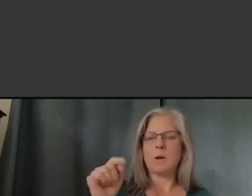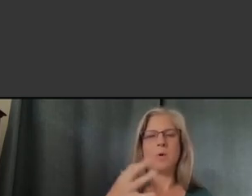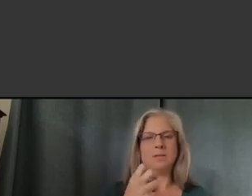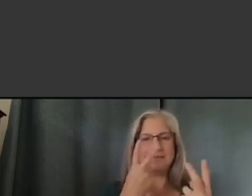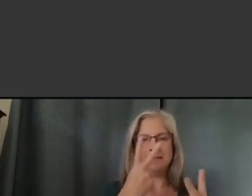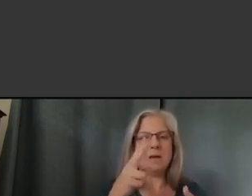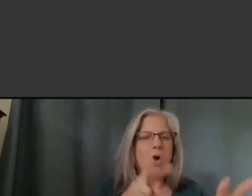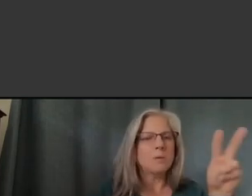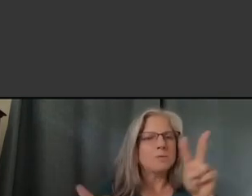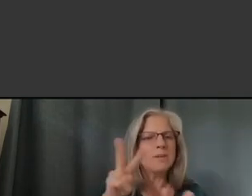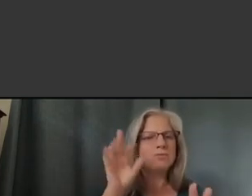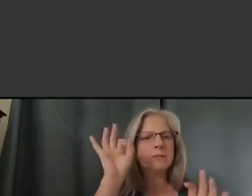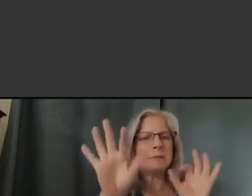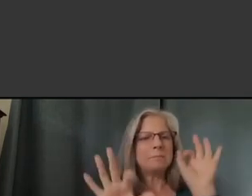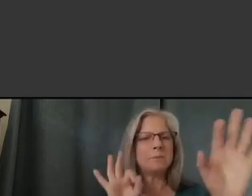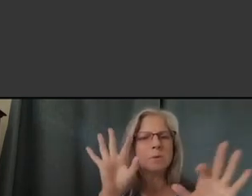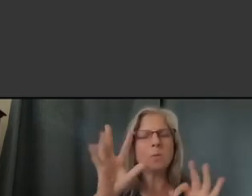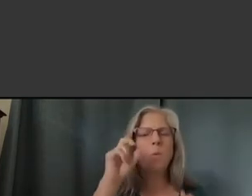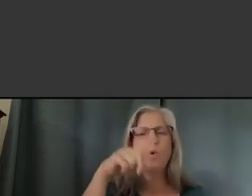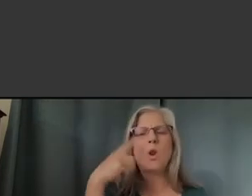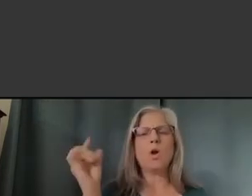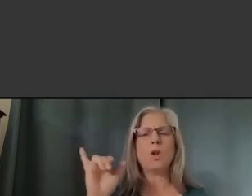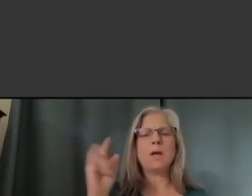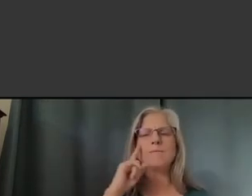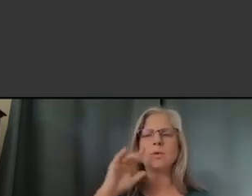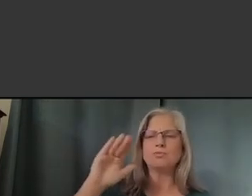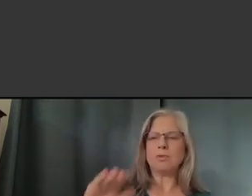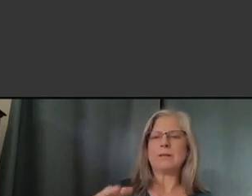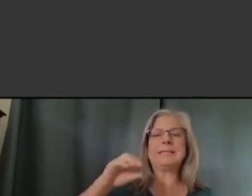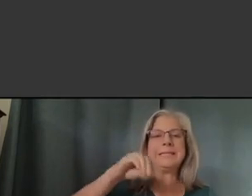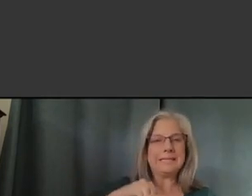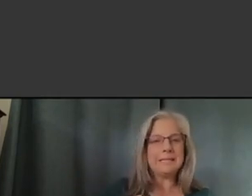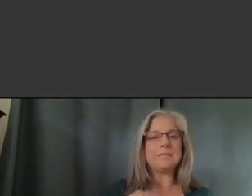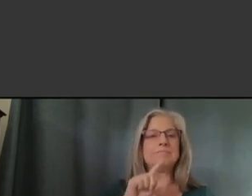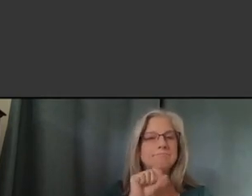see what does it look like for a child to be in a classroom.